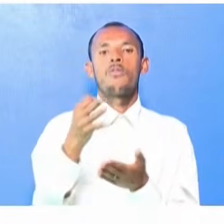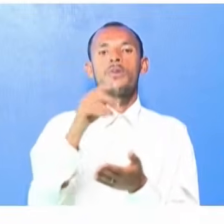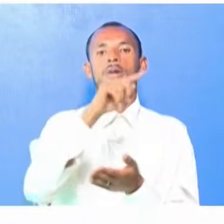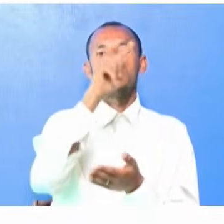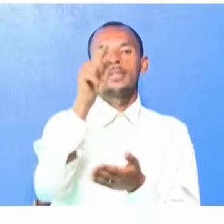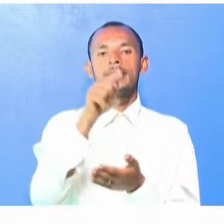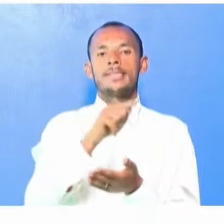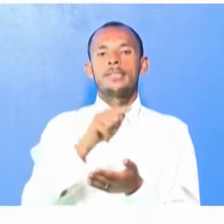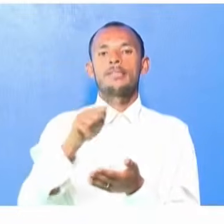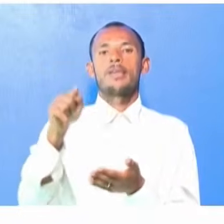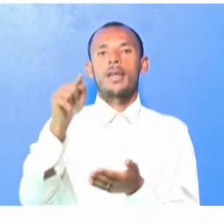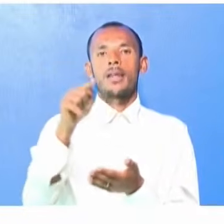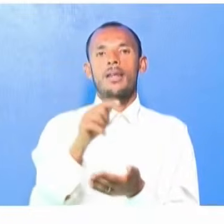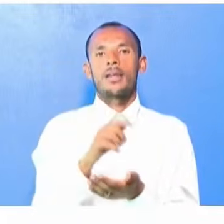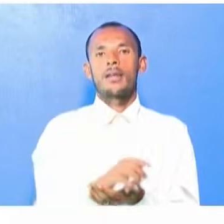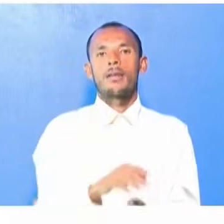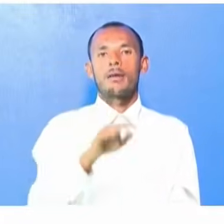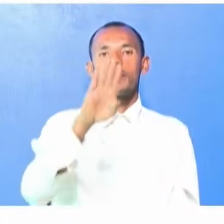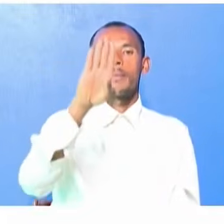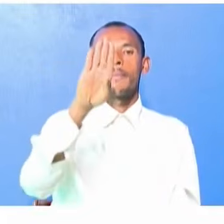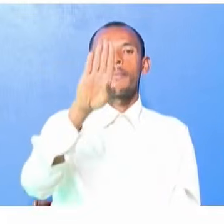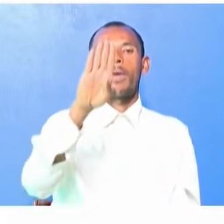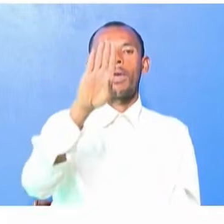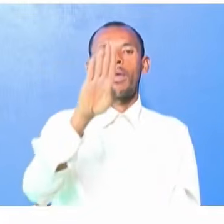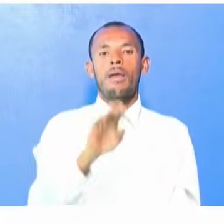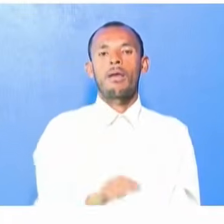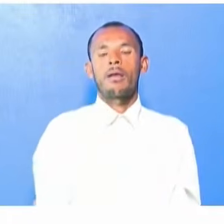Z. B,